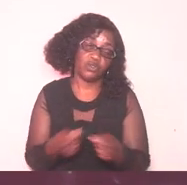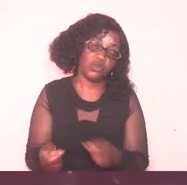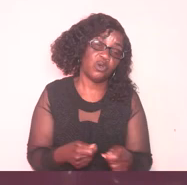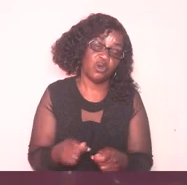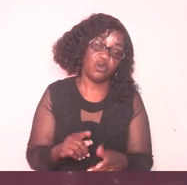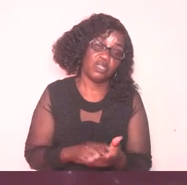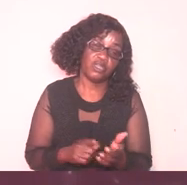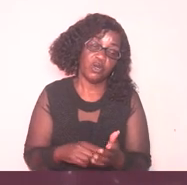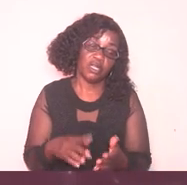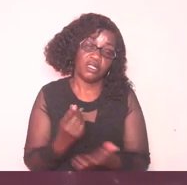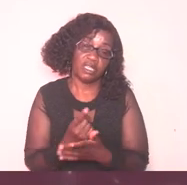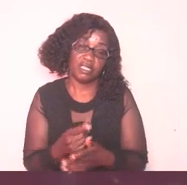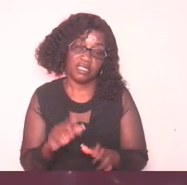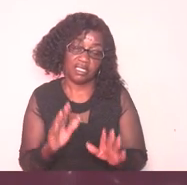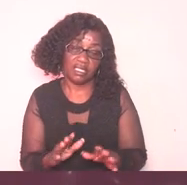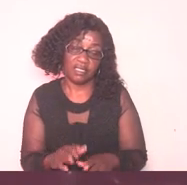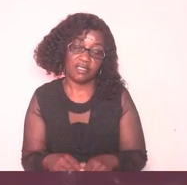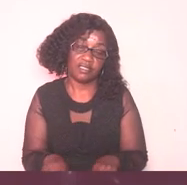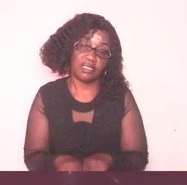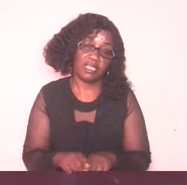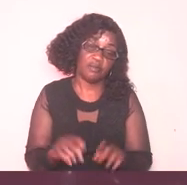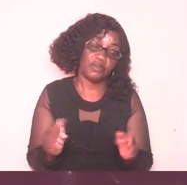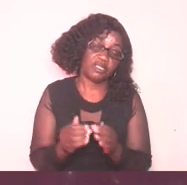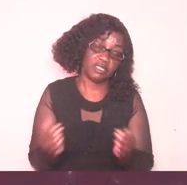activity that exists at this age, but most importantly, you protect these